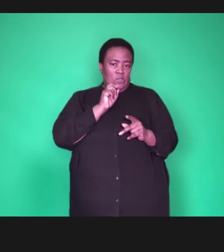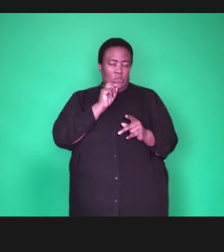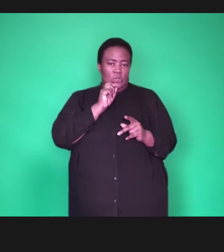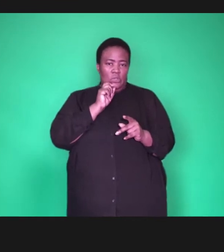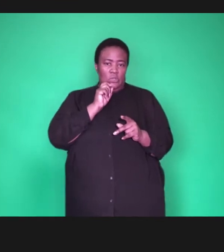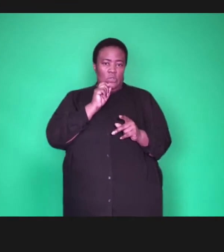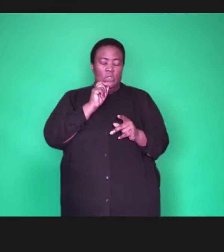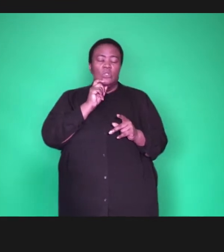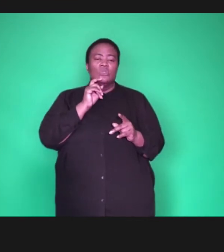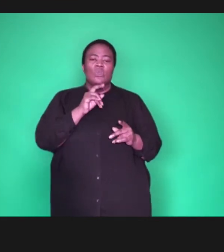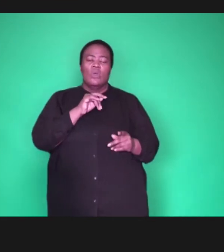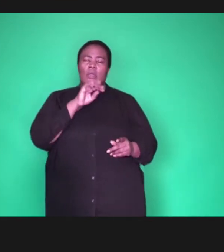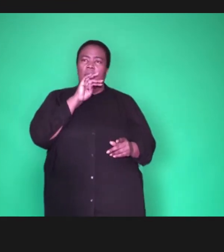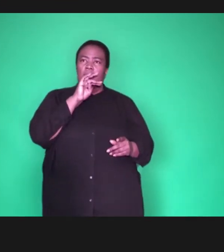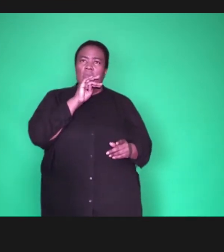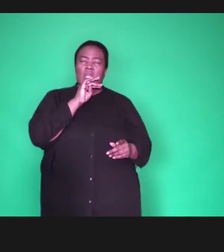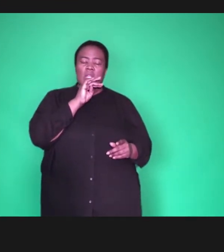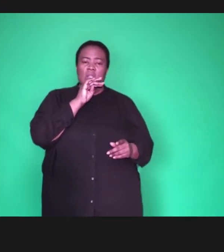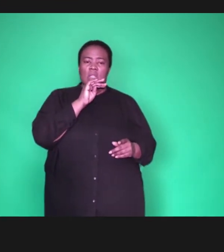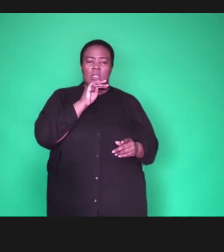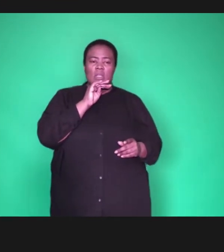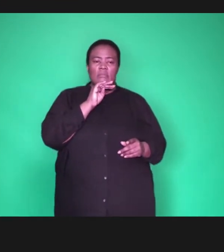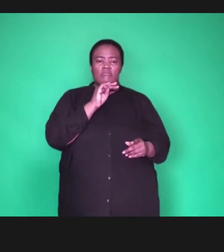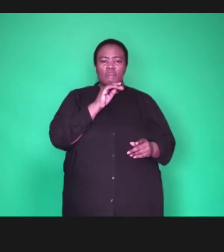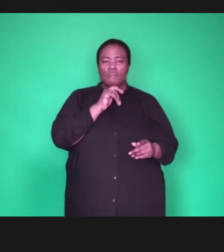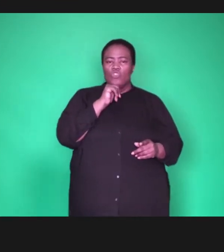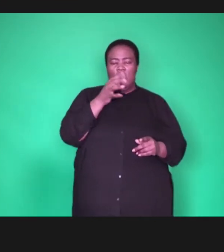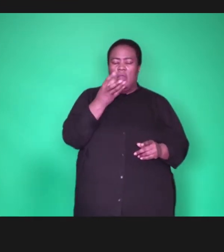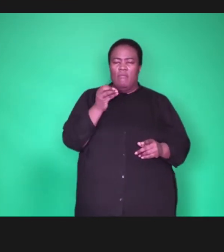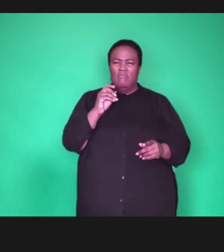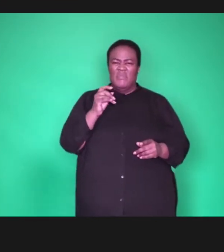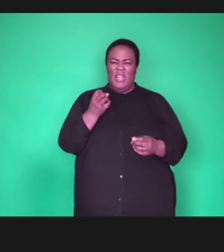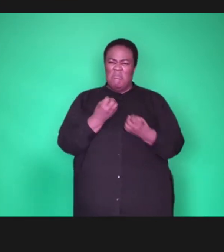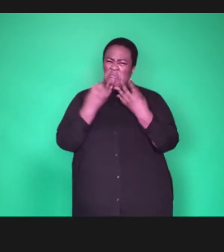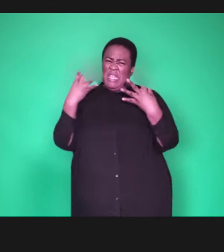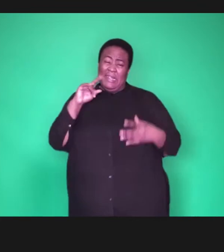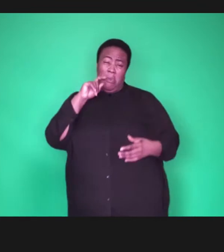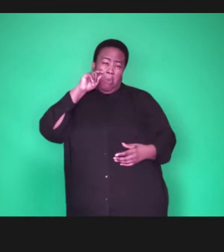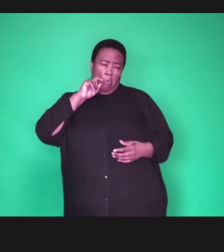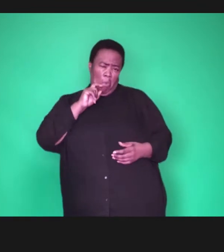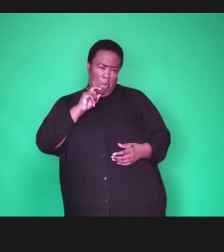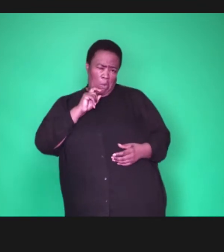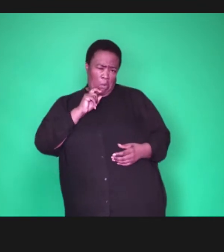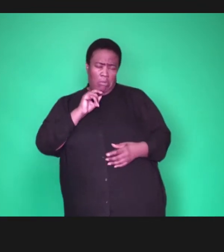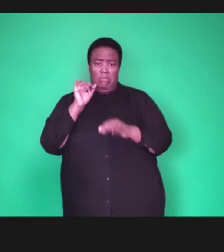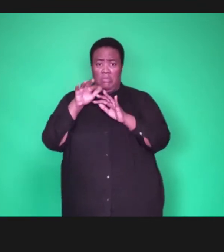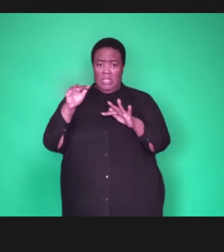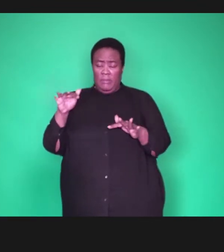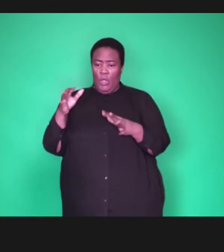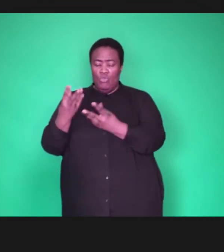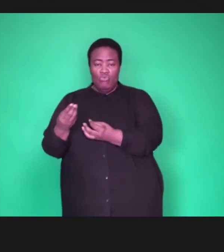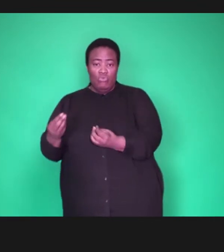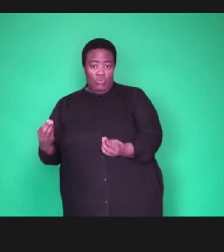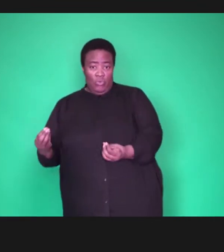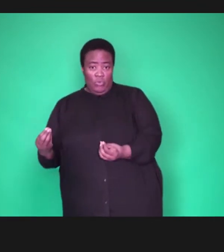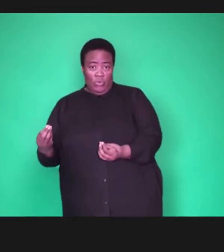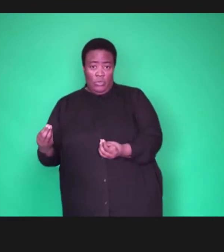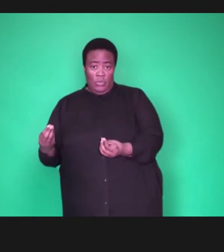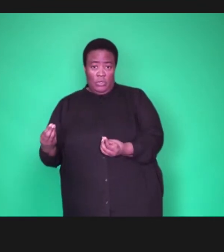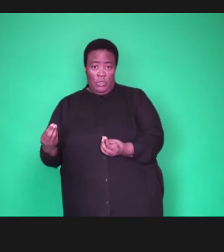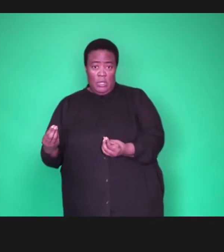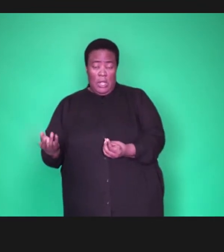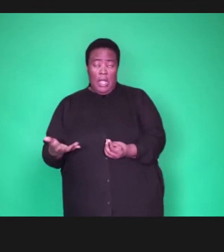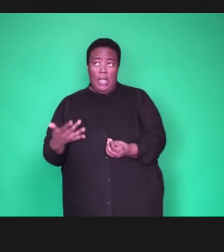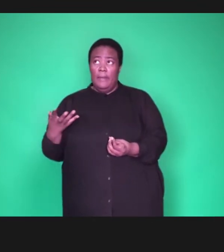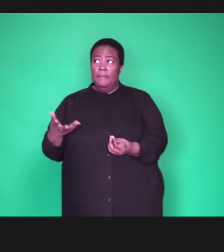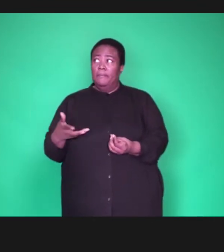there are not so many elderlies, and children are